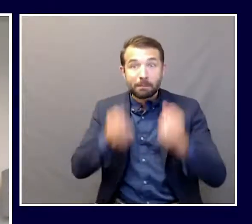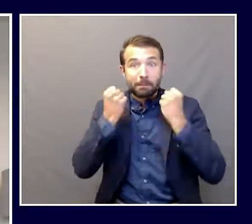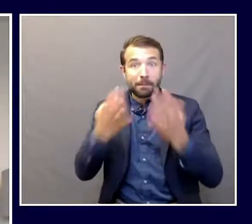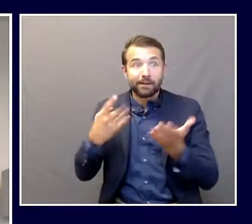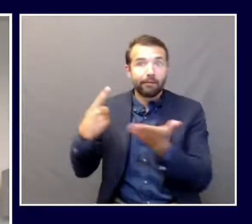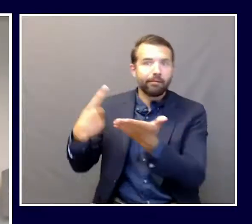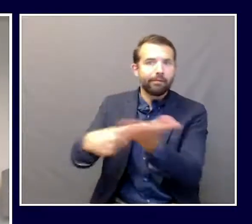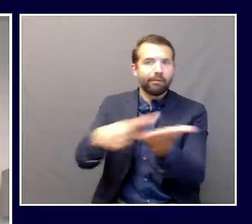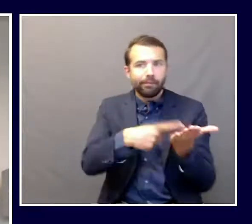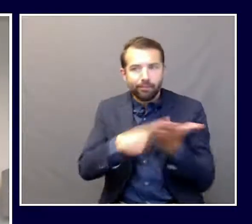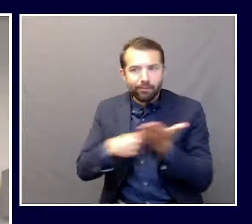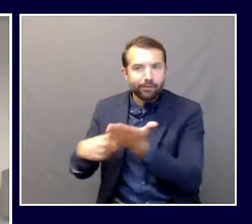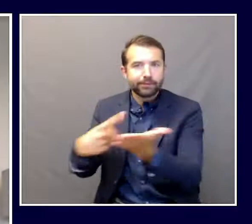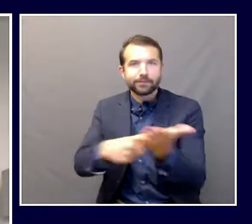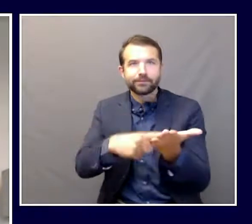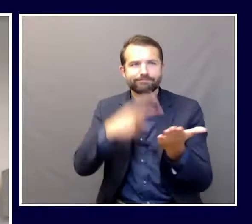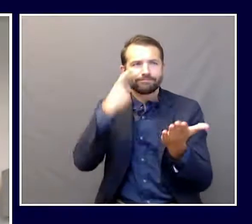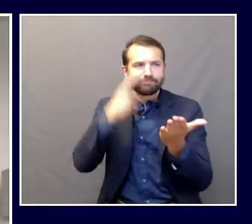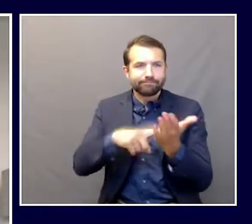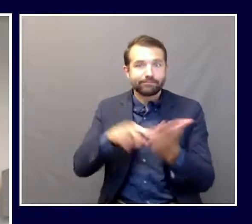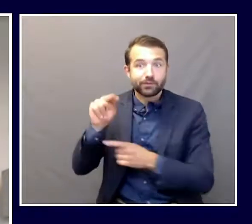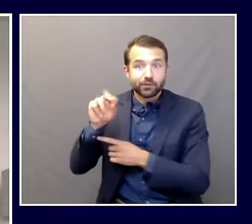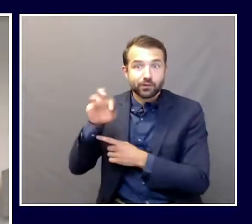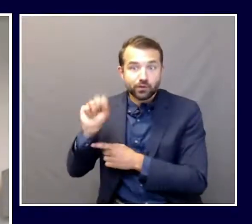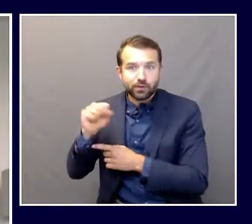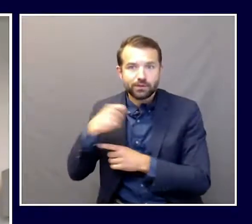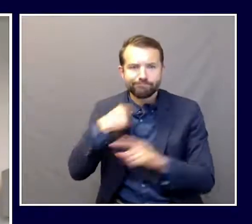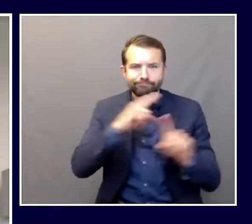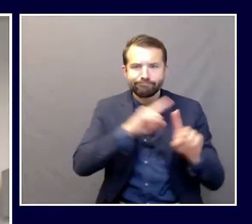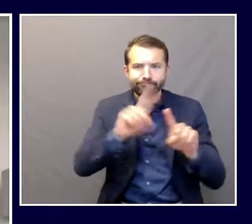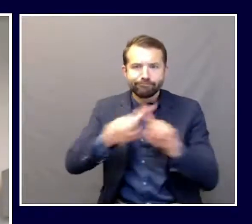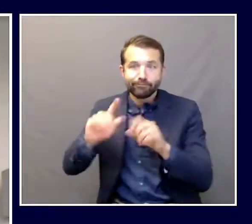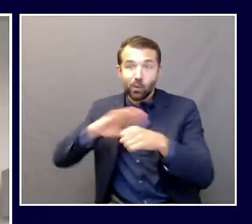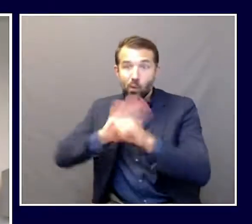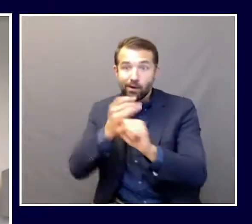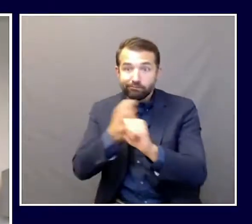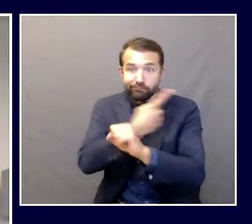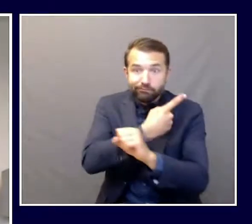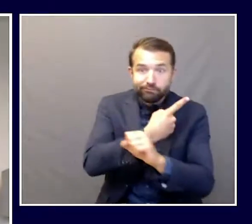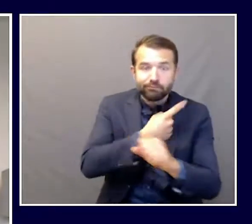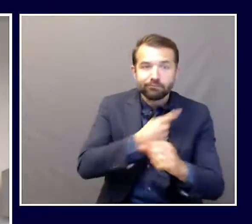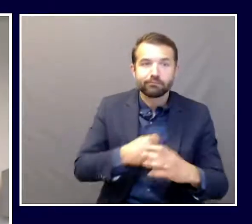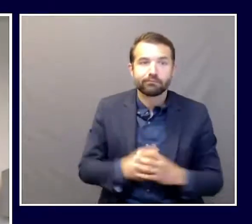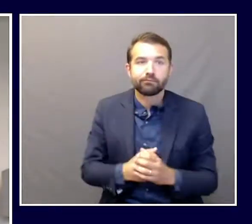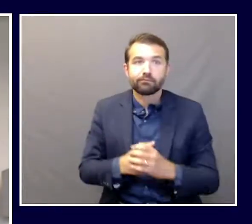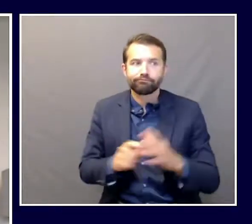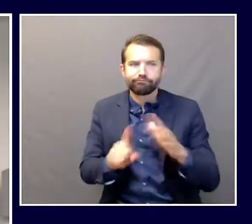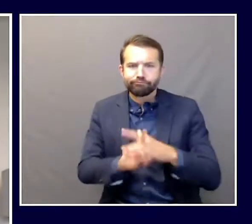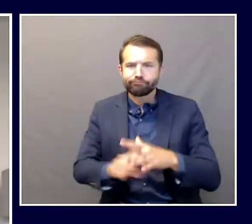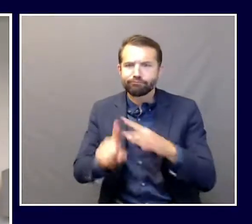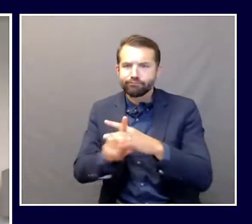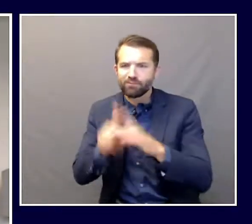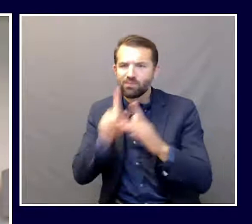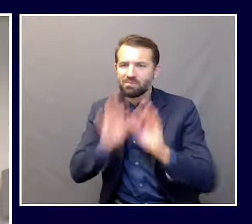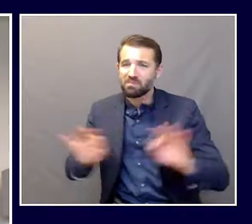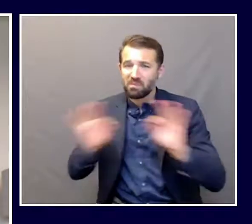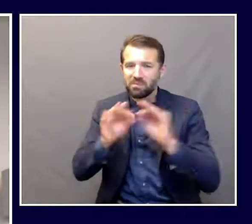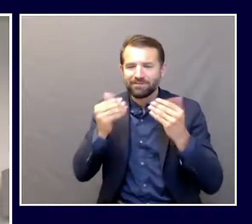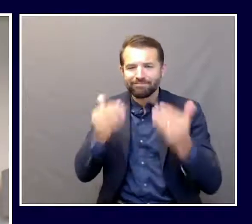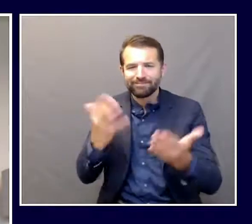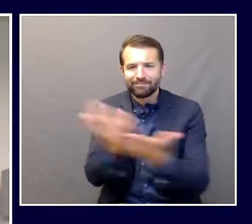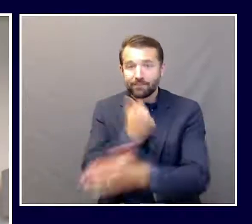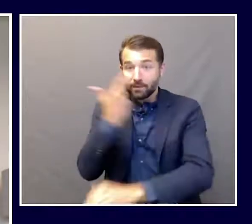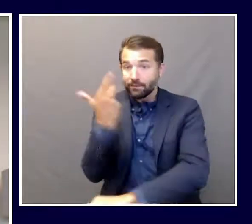horizon. Let's start with the numbers, first of all. As of this morning, 60% of